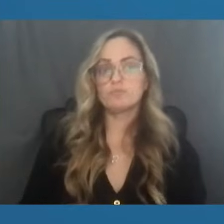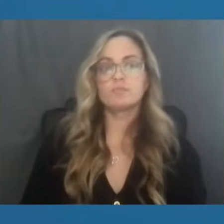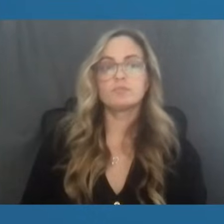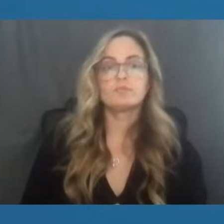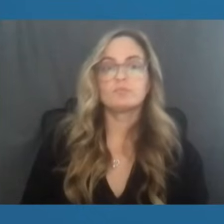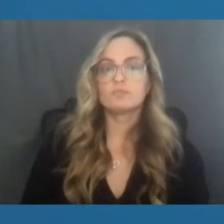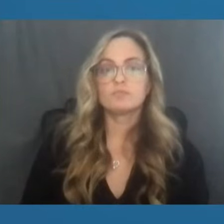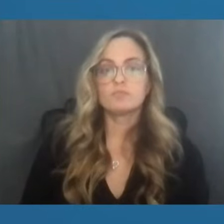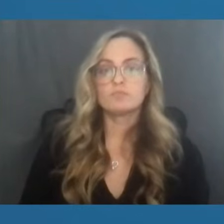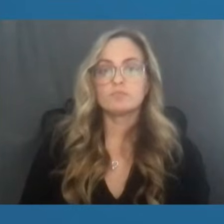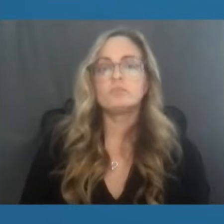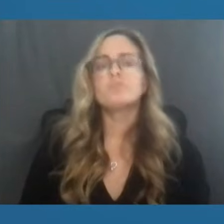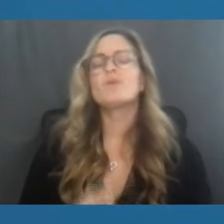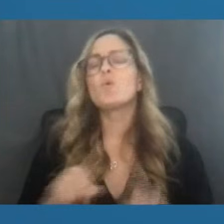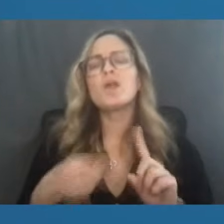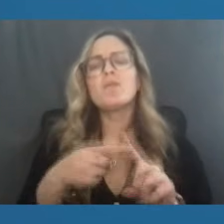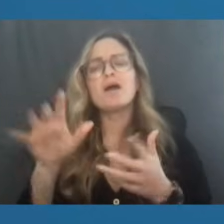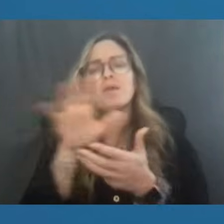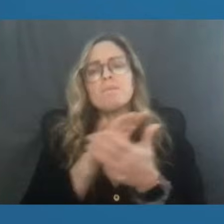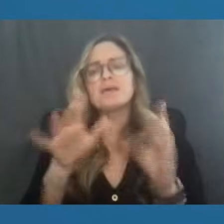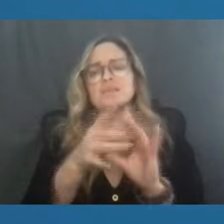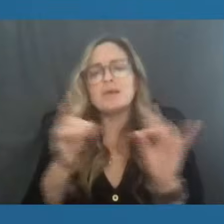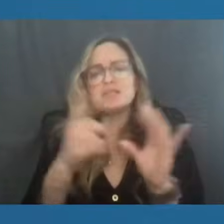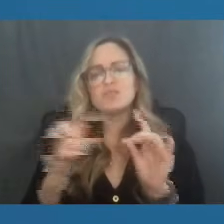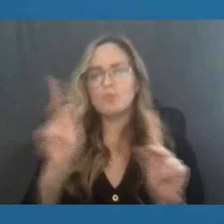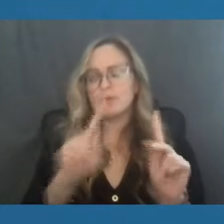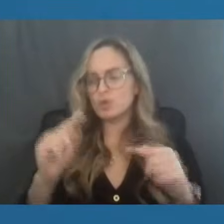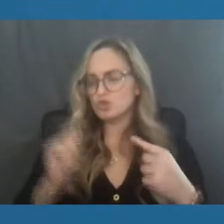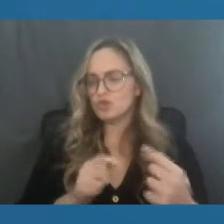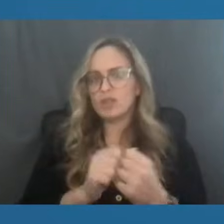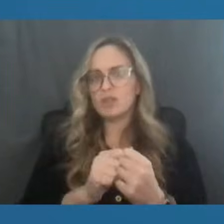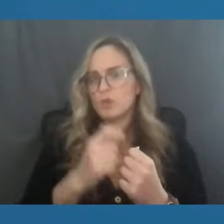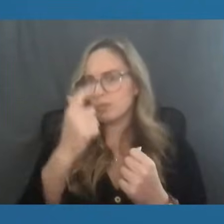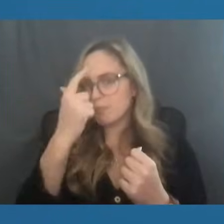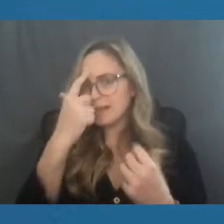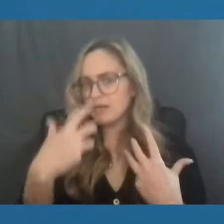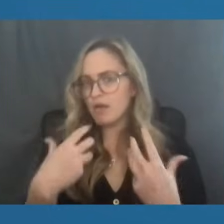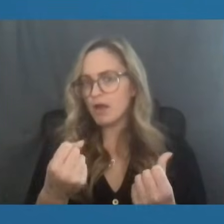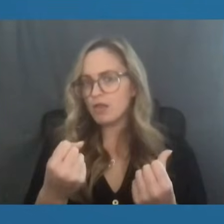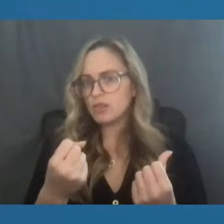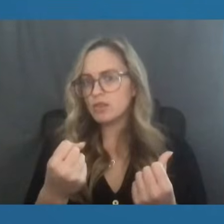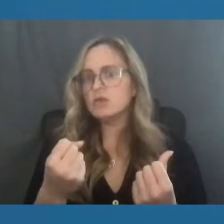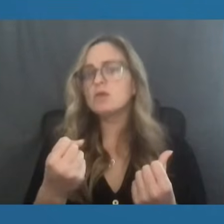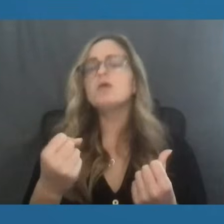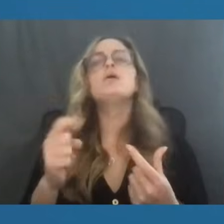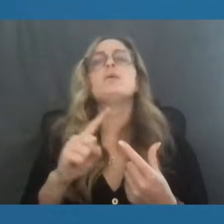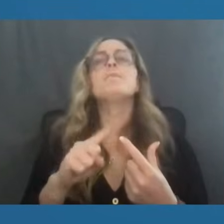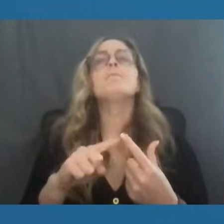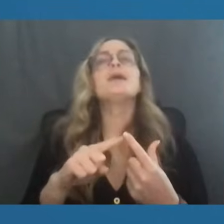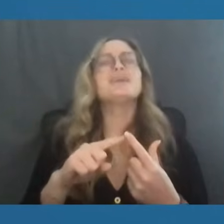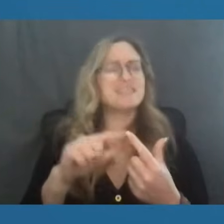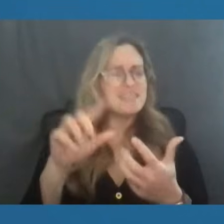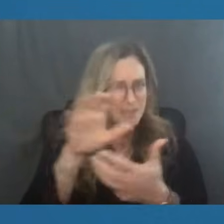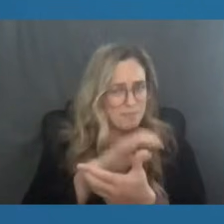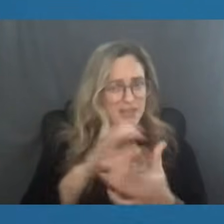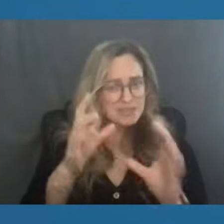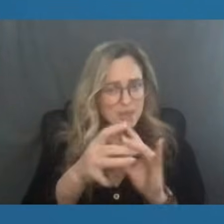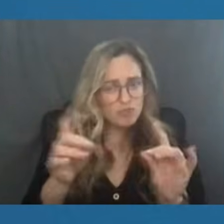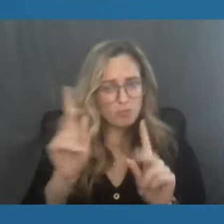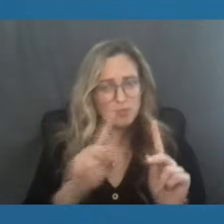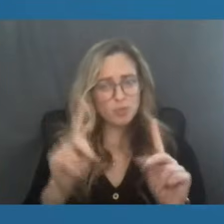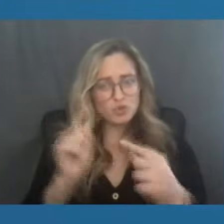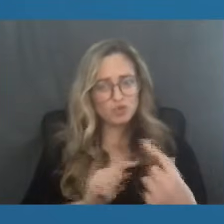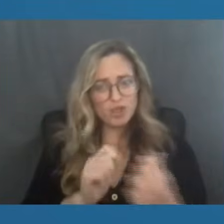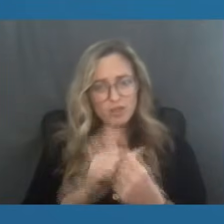People struggling with mental illness, does it? I can't hear you. Critics say this sends a mixed message to people struggling with